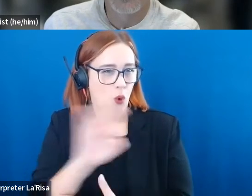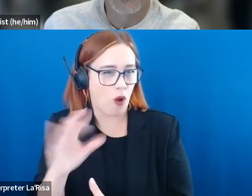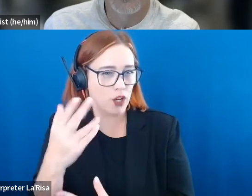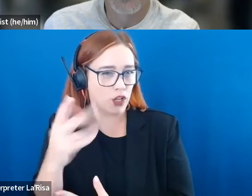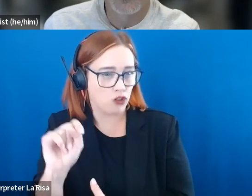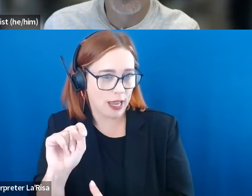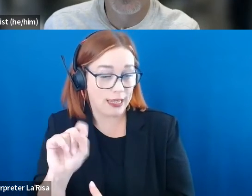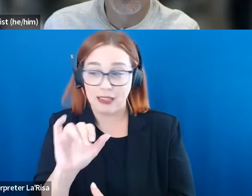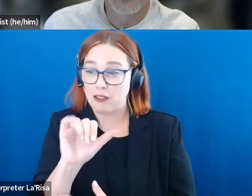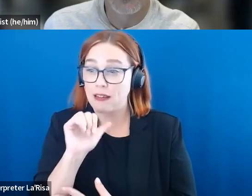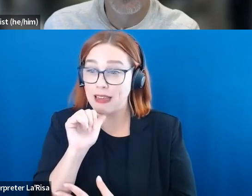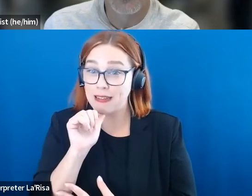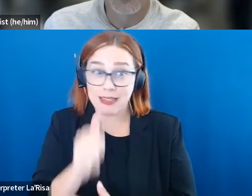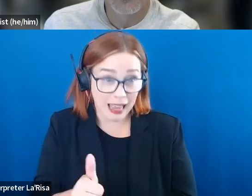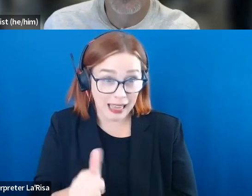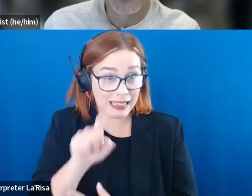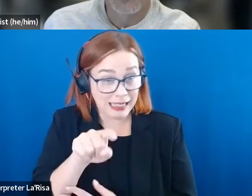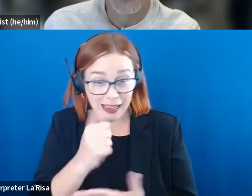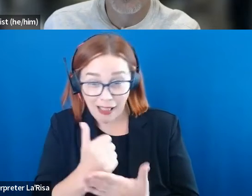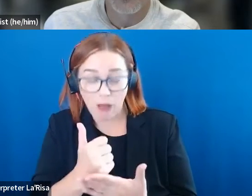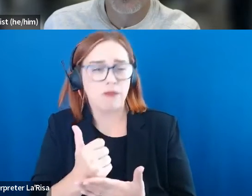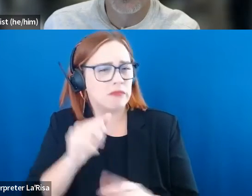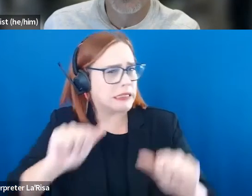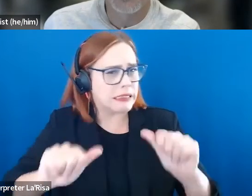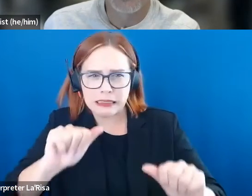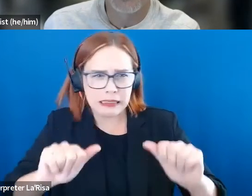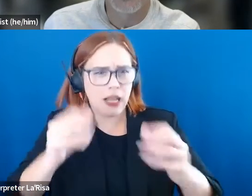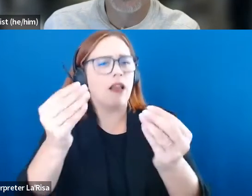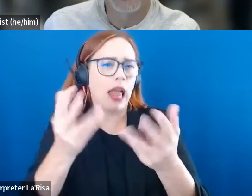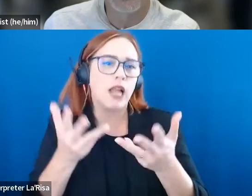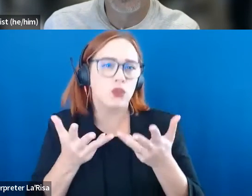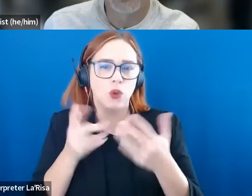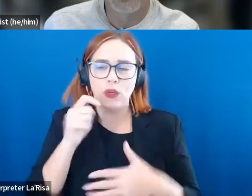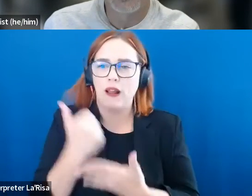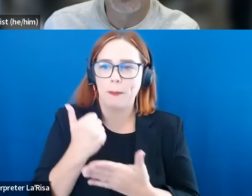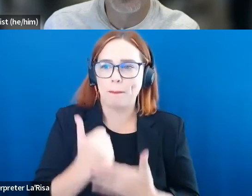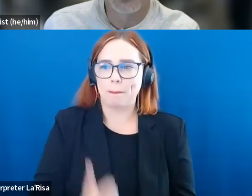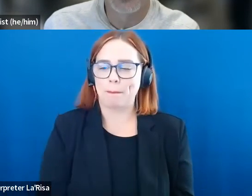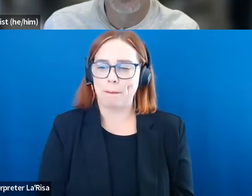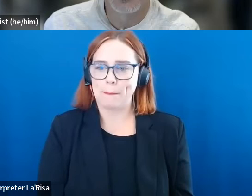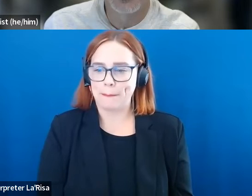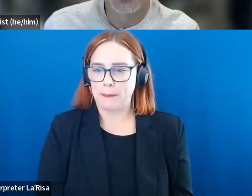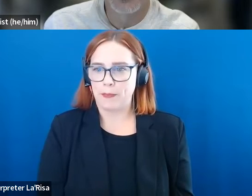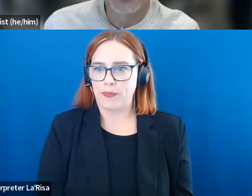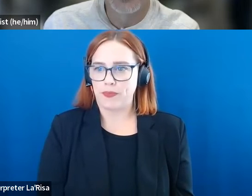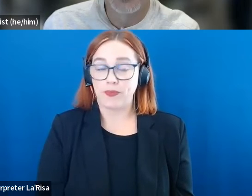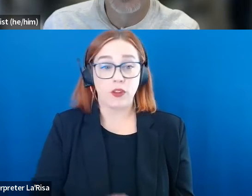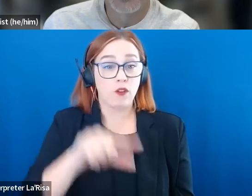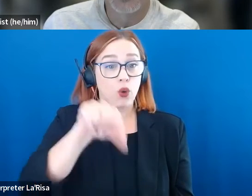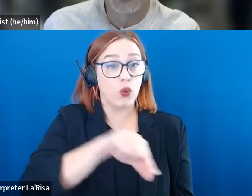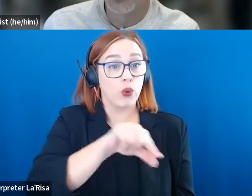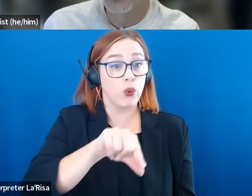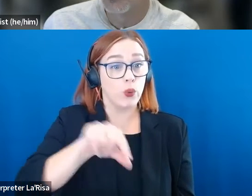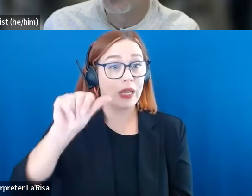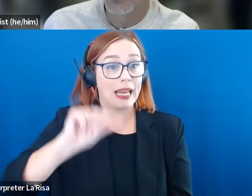don't hesitate to let us know at any time for any technical assistance. For the question and answer time,